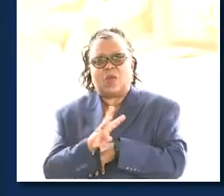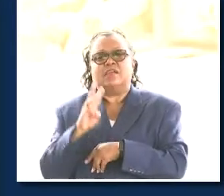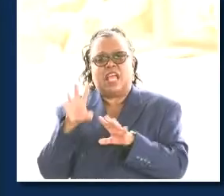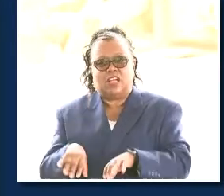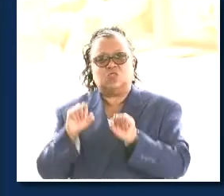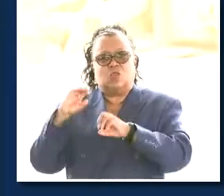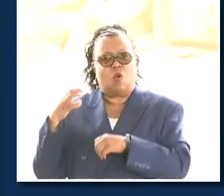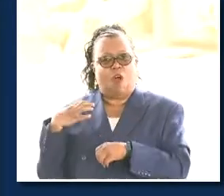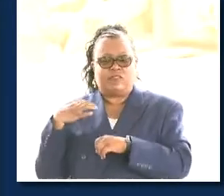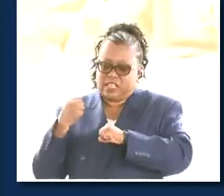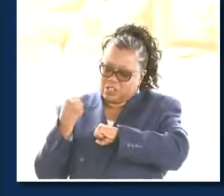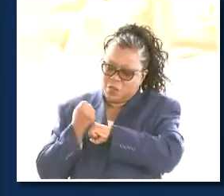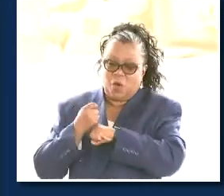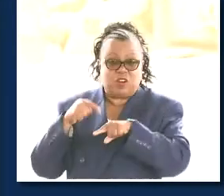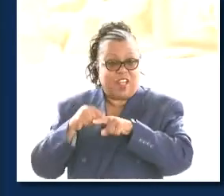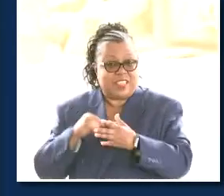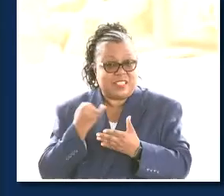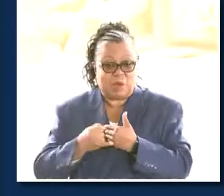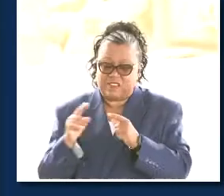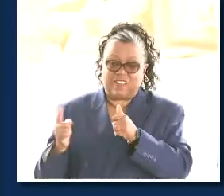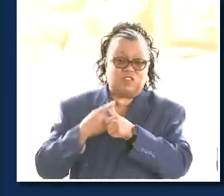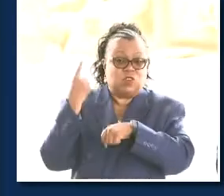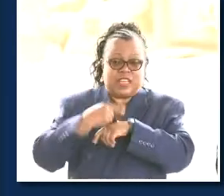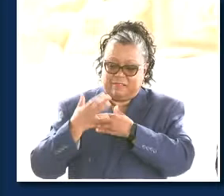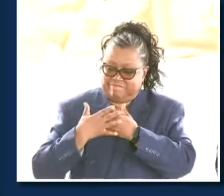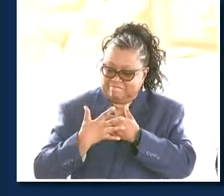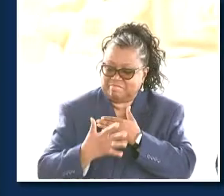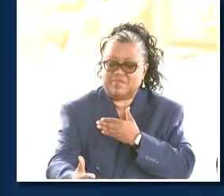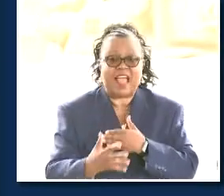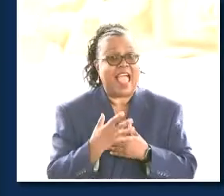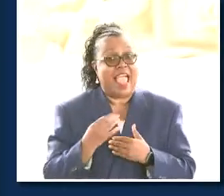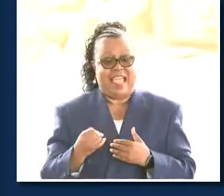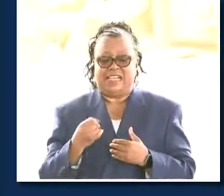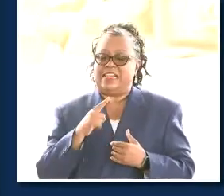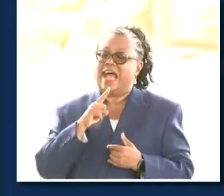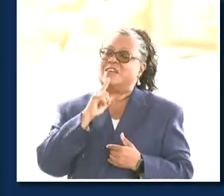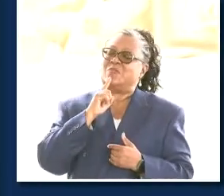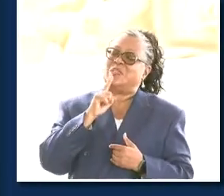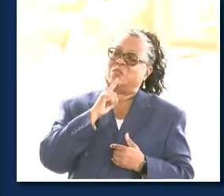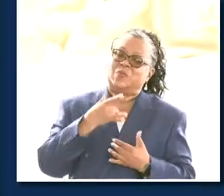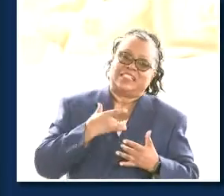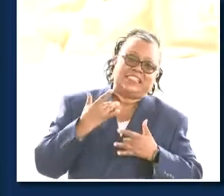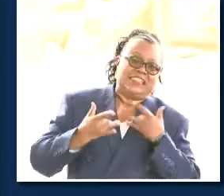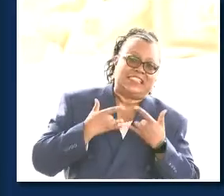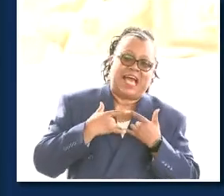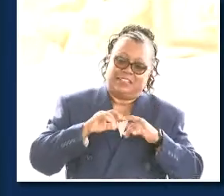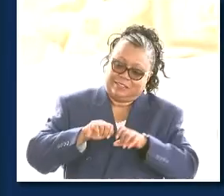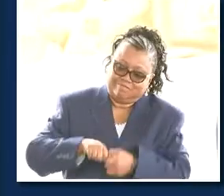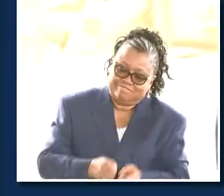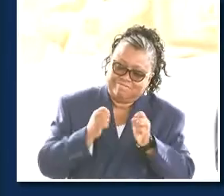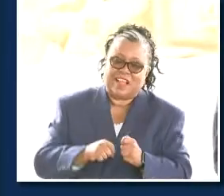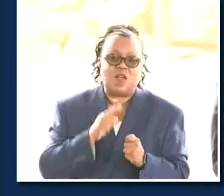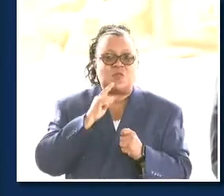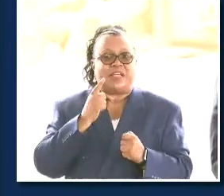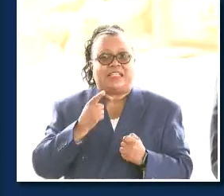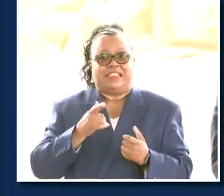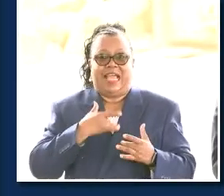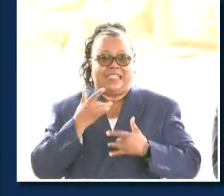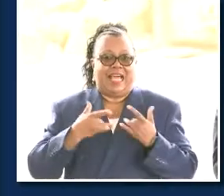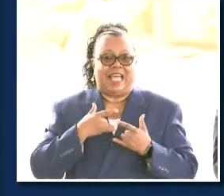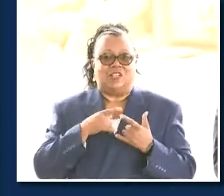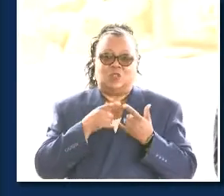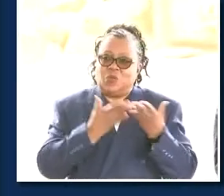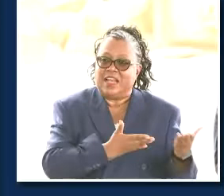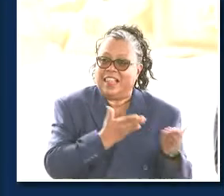took office and supported us on this project from day one. And I am really, really excited to break ground, and I'm really, really excited